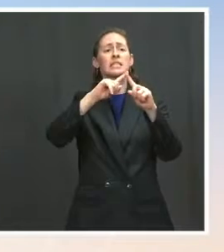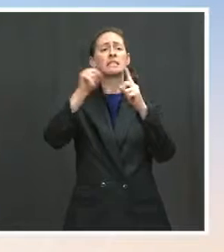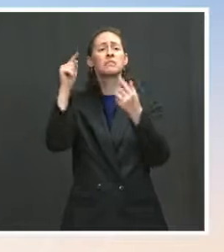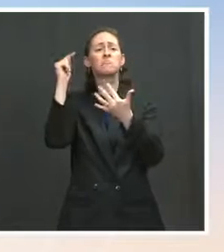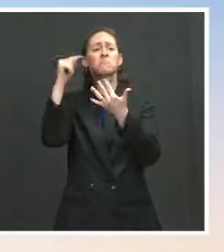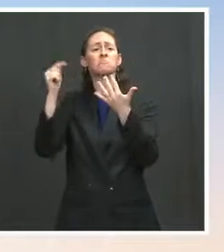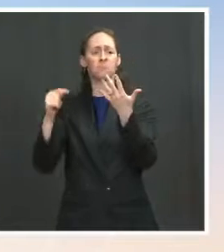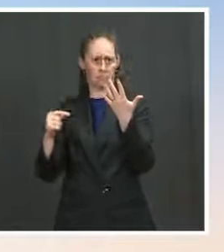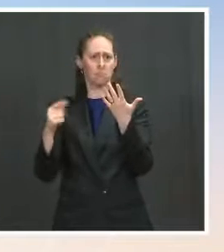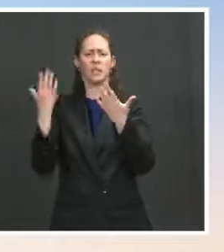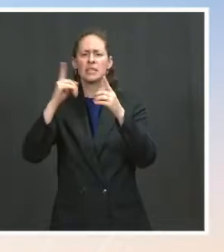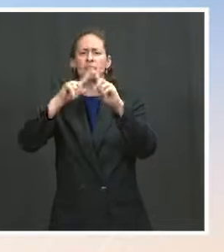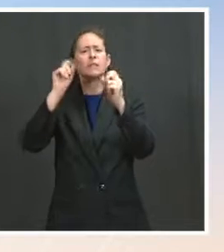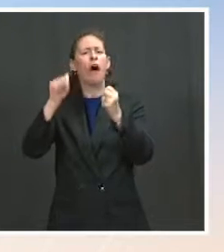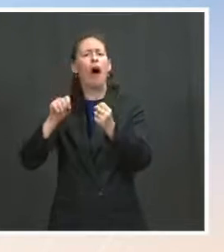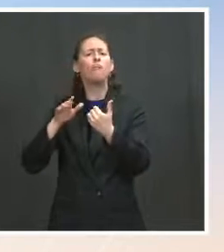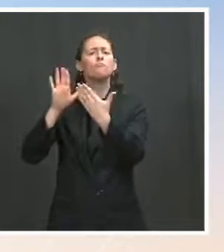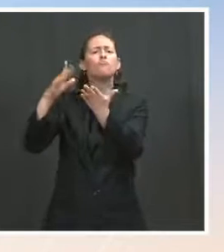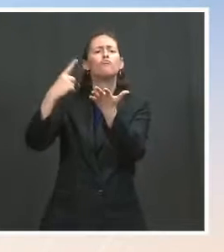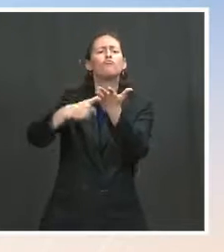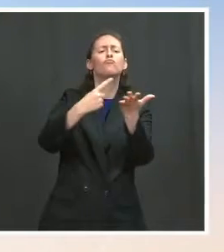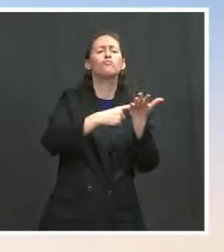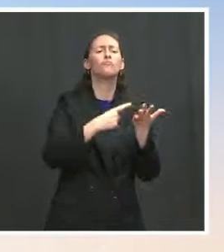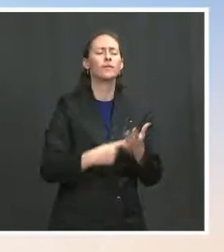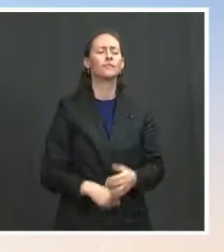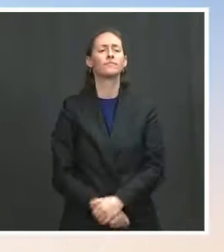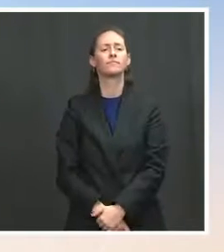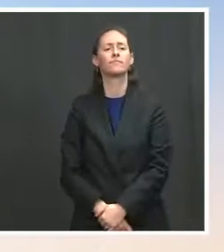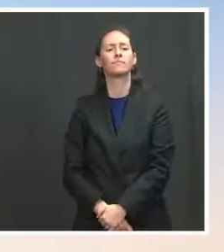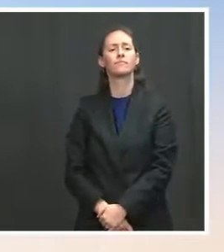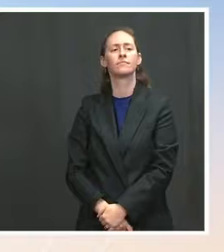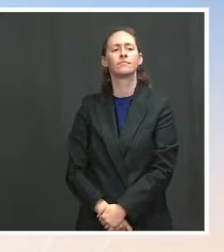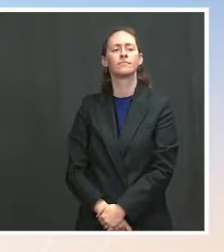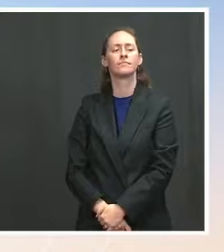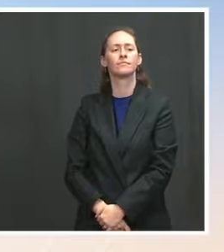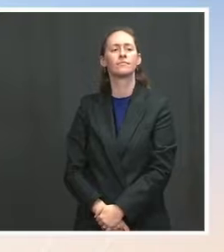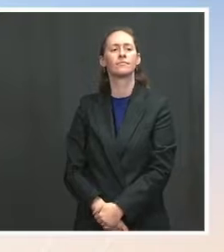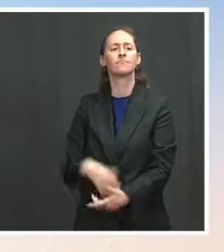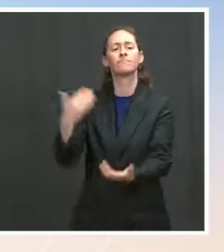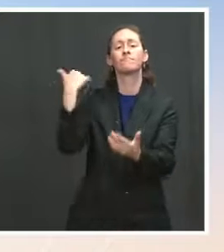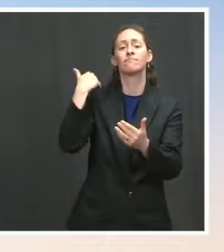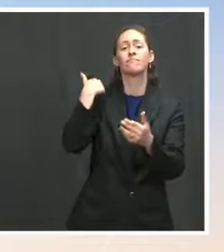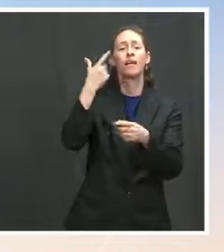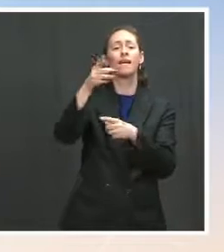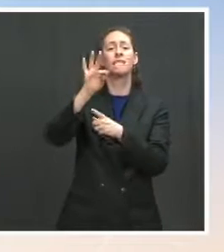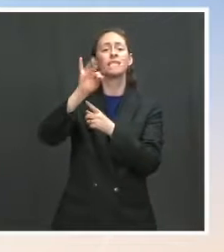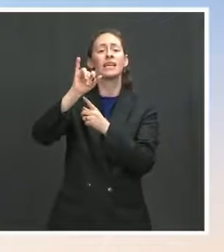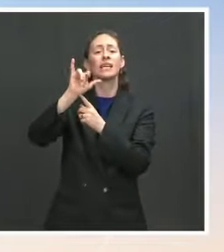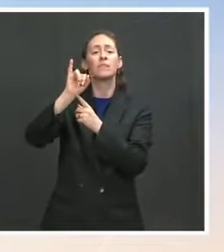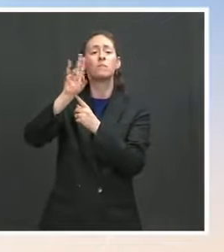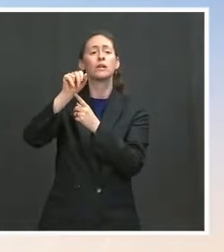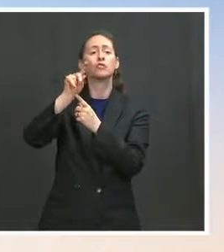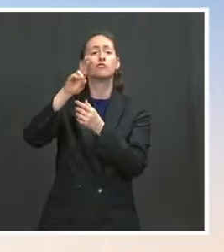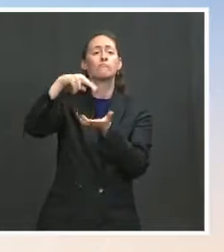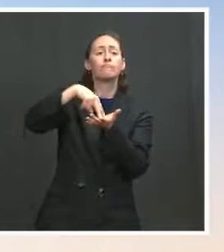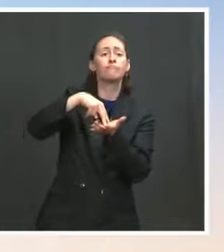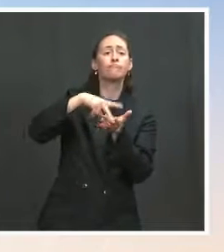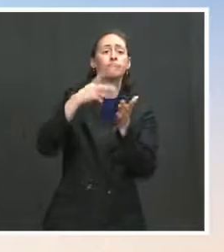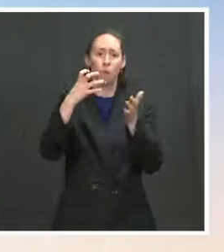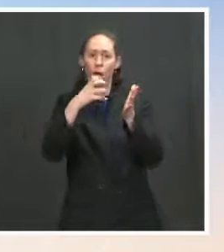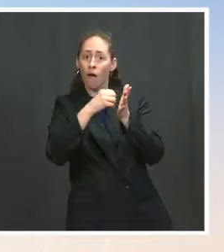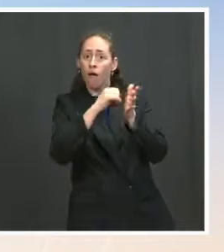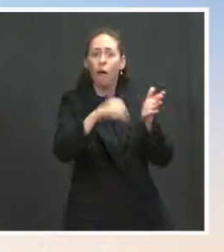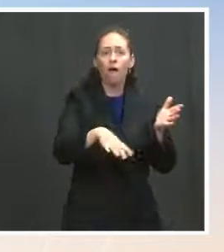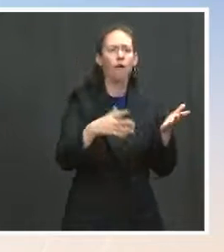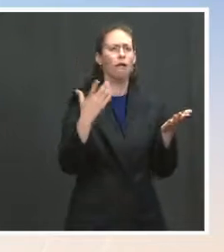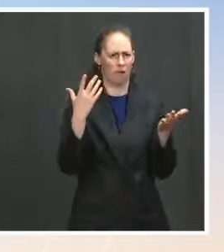talked in the past about a move back to the talking filibuster. It shouldn't be so easy to invoke the filibuster. That is his view, but it